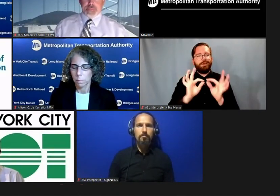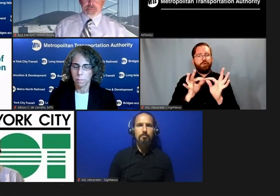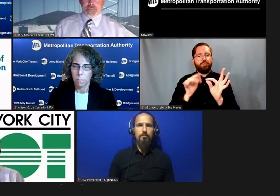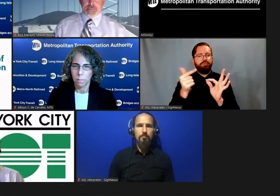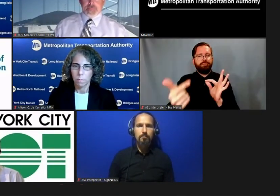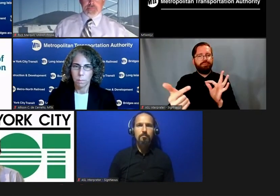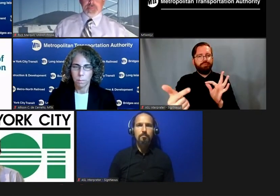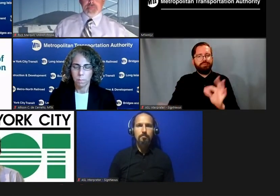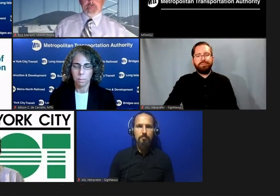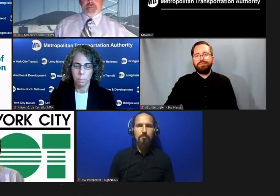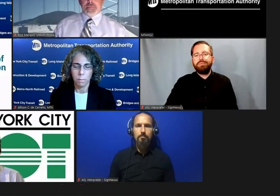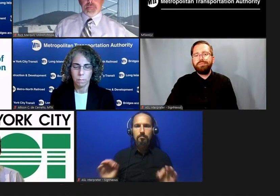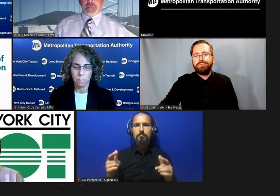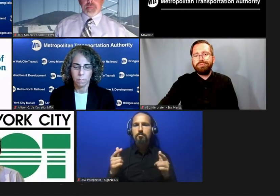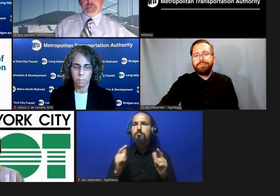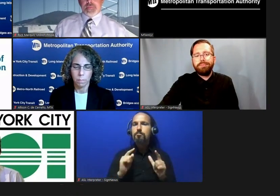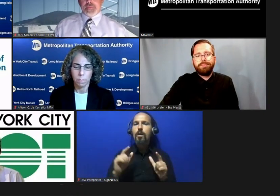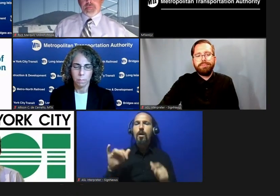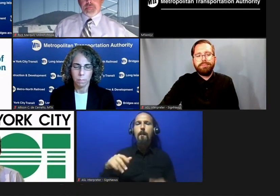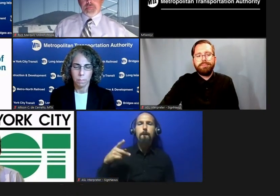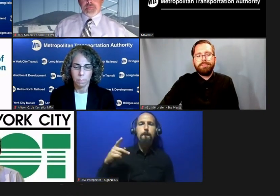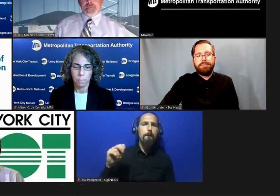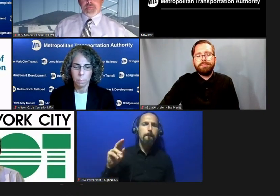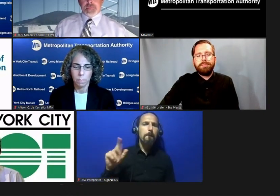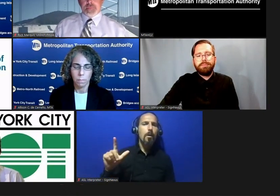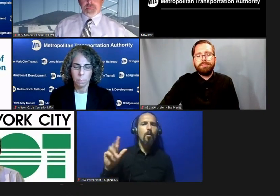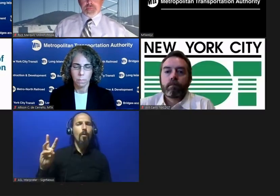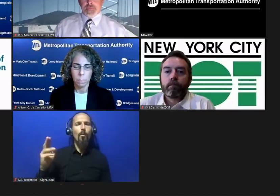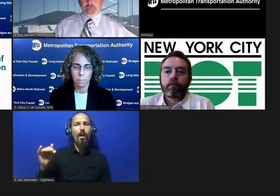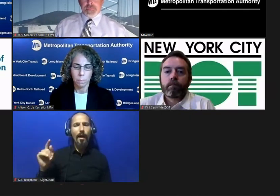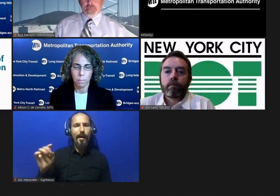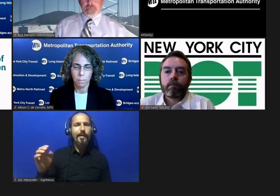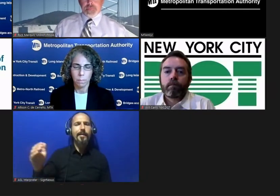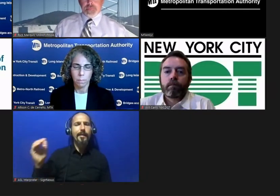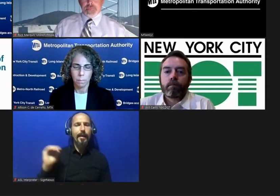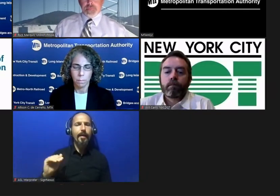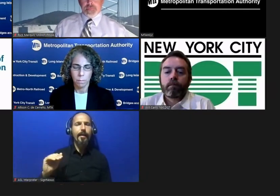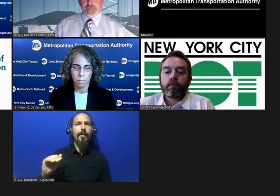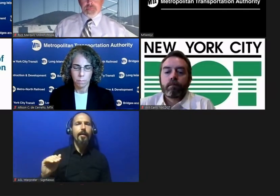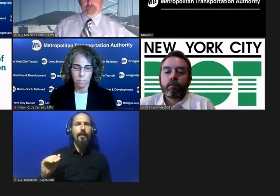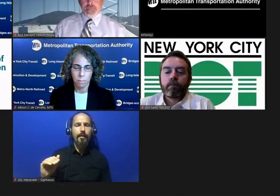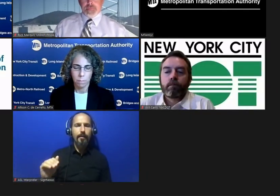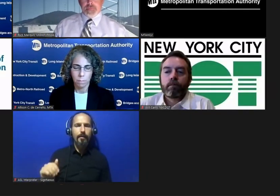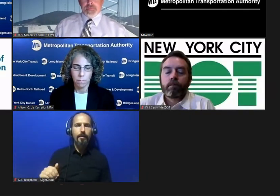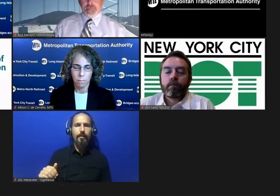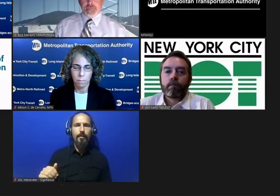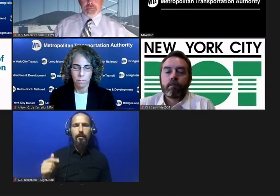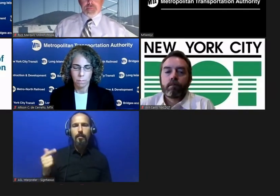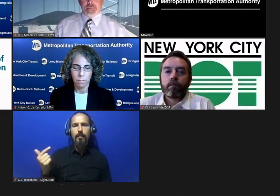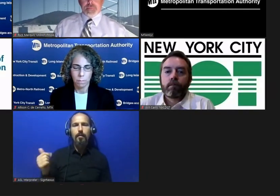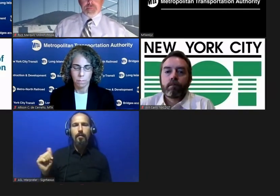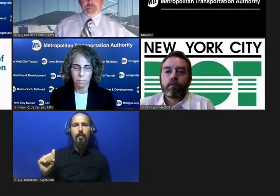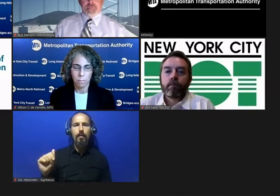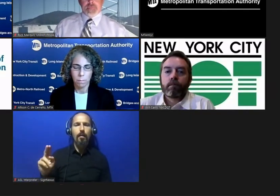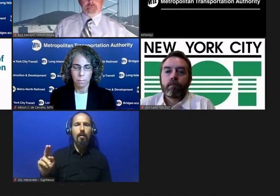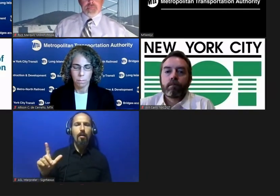our next speaker is paul white followed by gollum to luchter